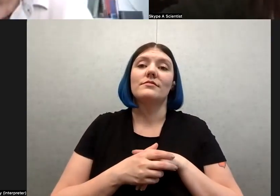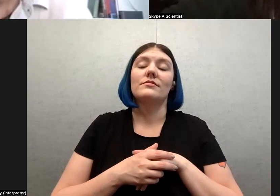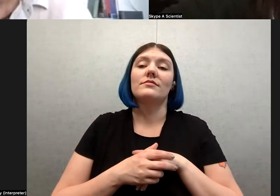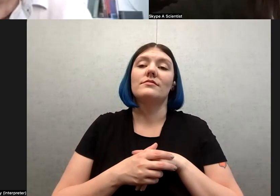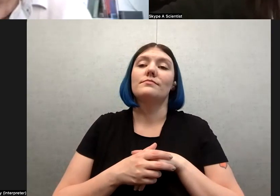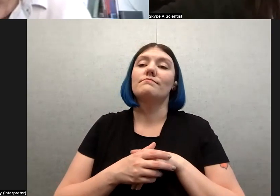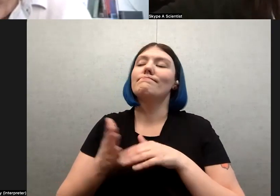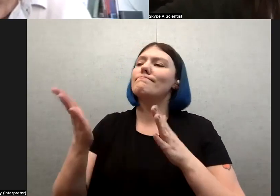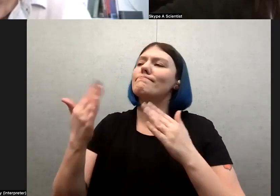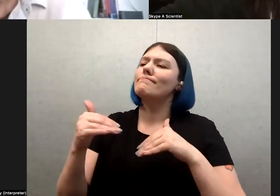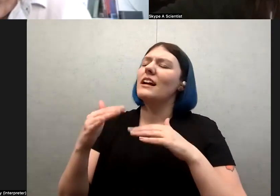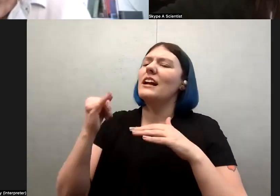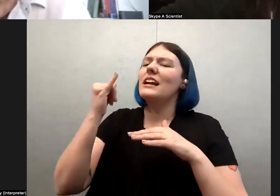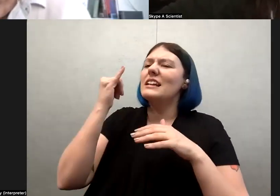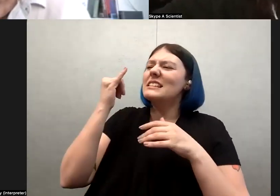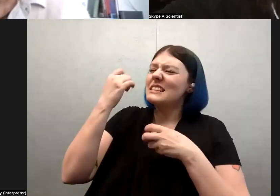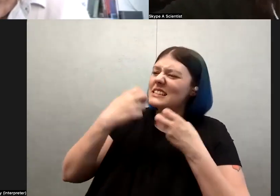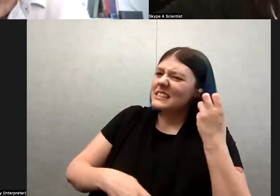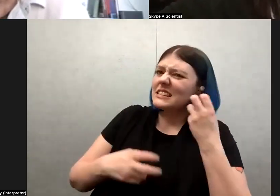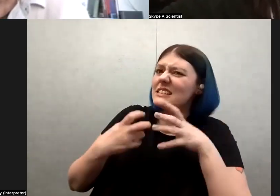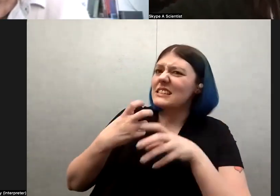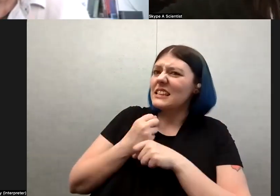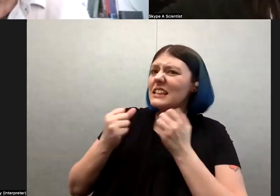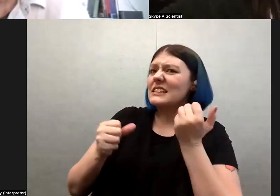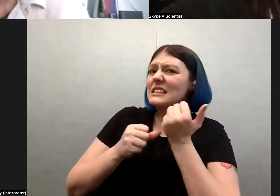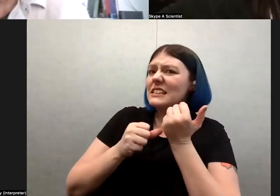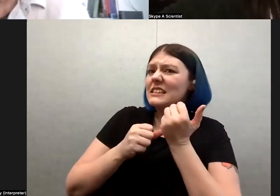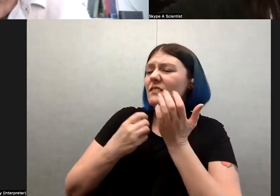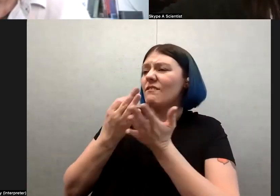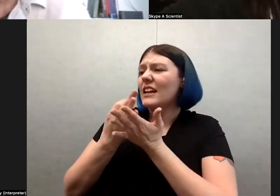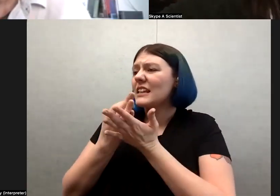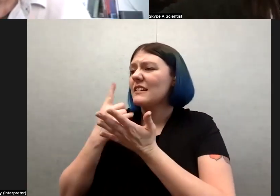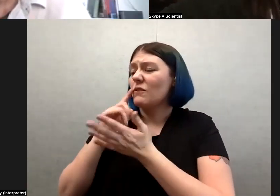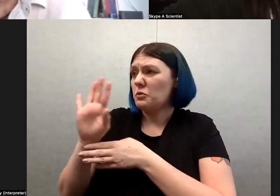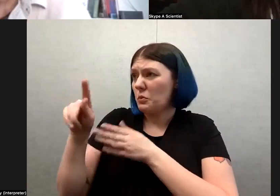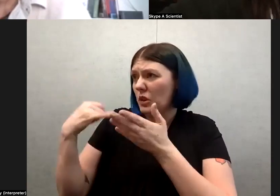is it difficult to get assistance or funding from the government to do your projects?